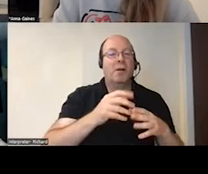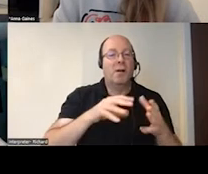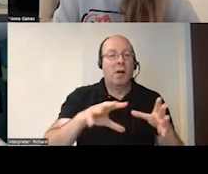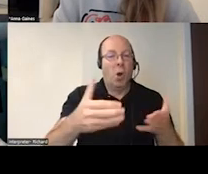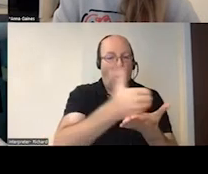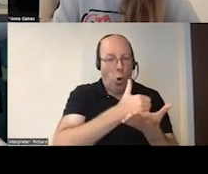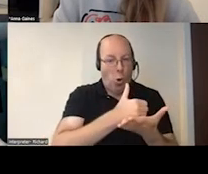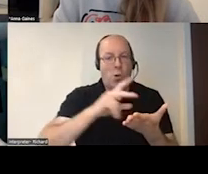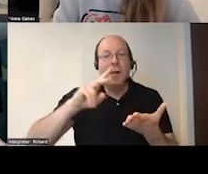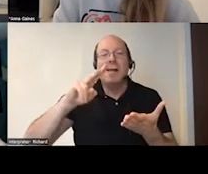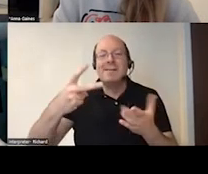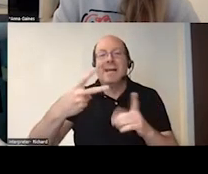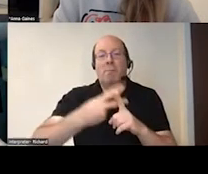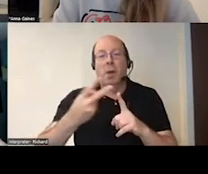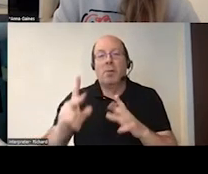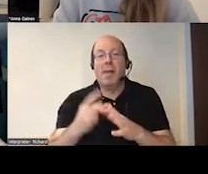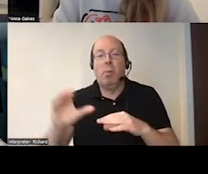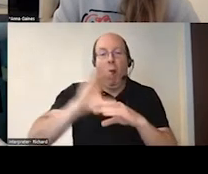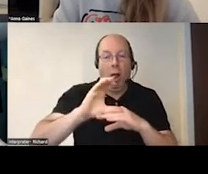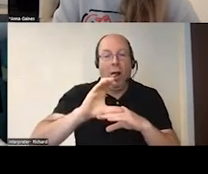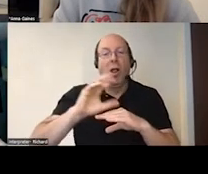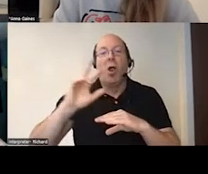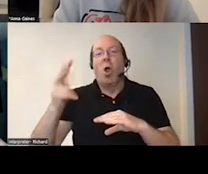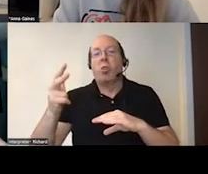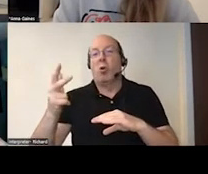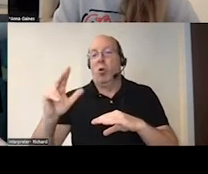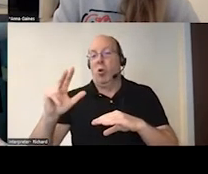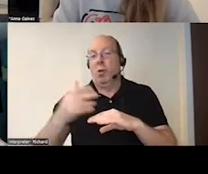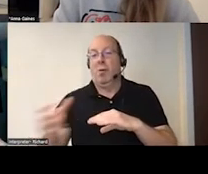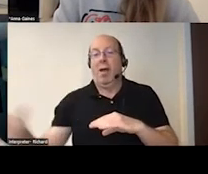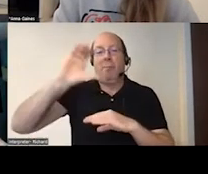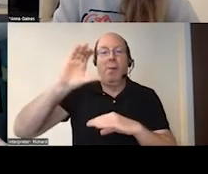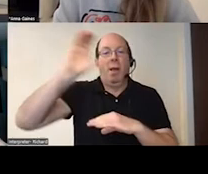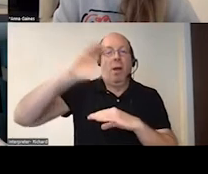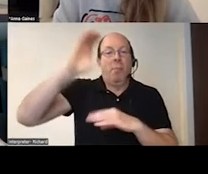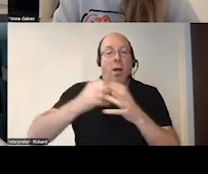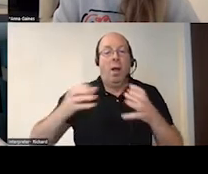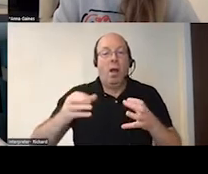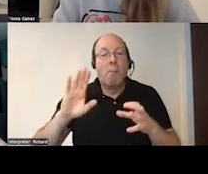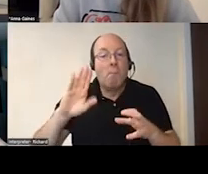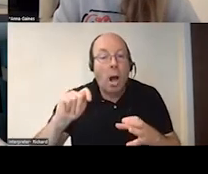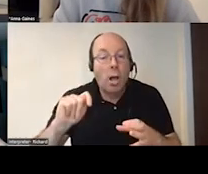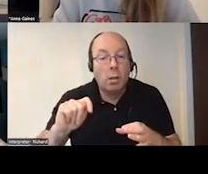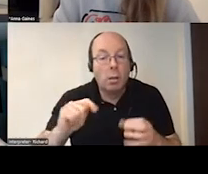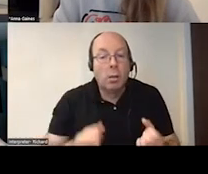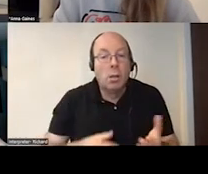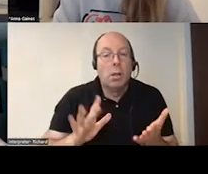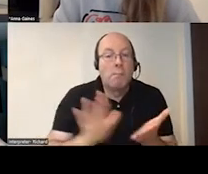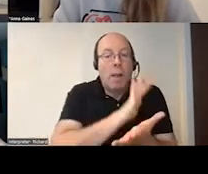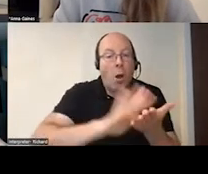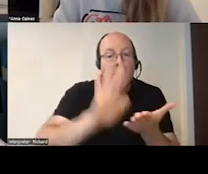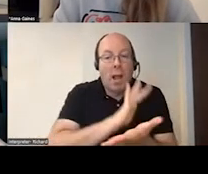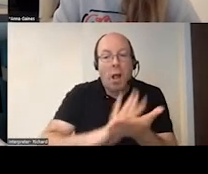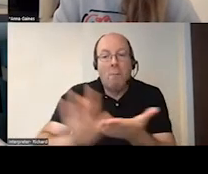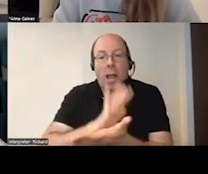that's just the trajectory it's going to go. So then the expenses started racking up, and then, you know, we just had that expectation.